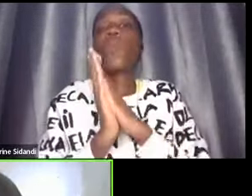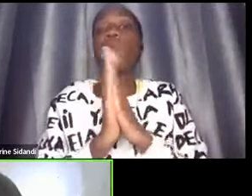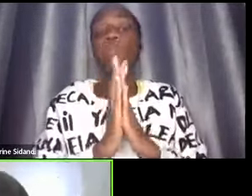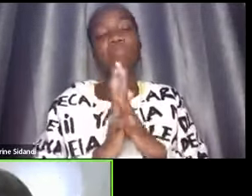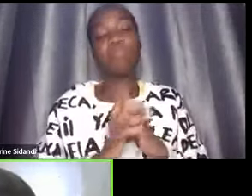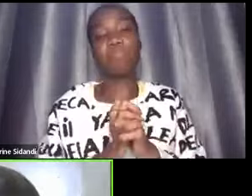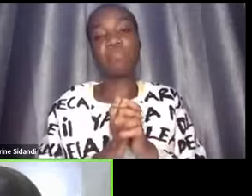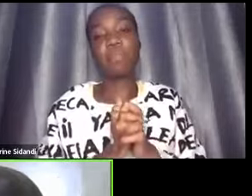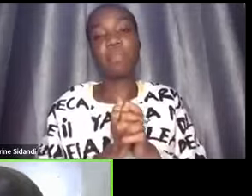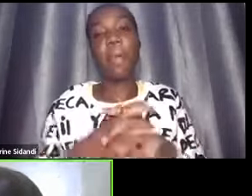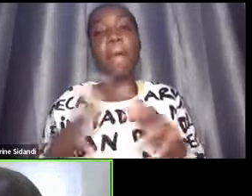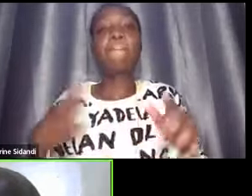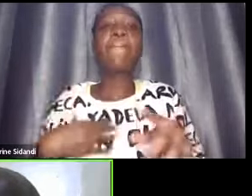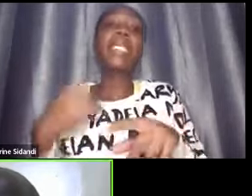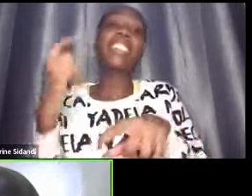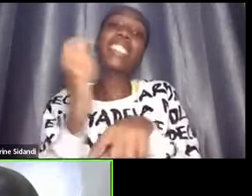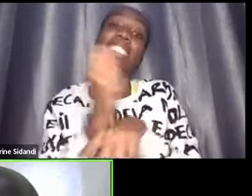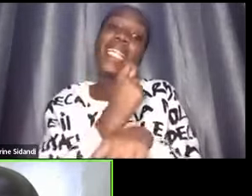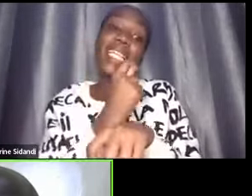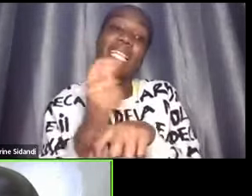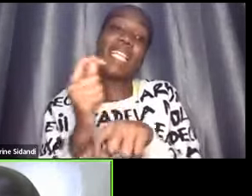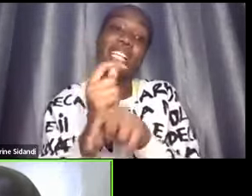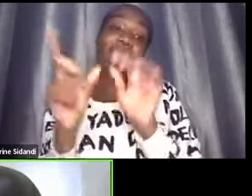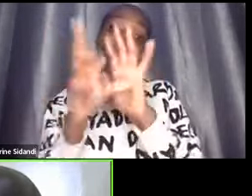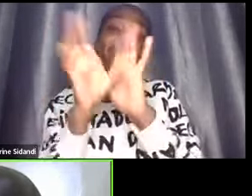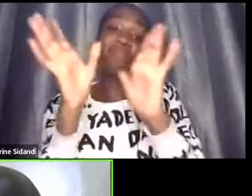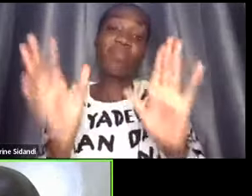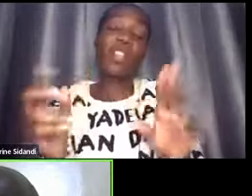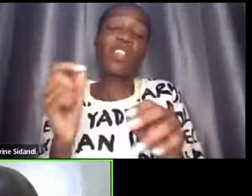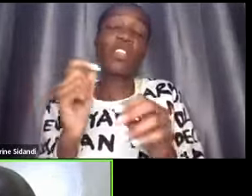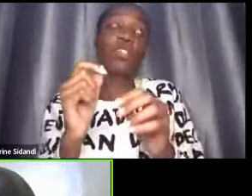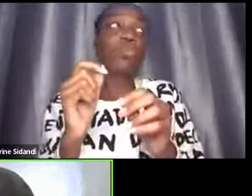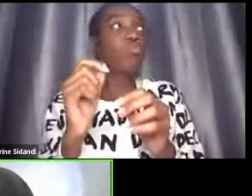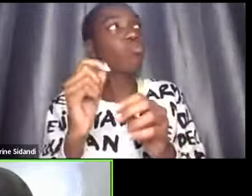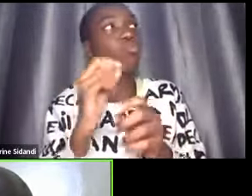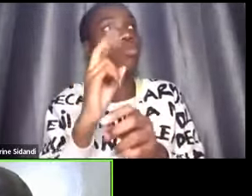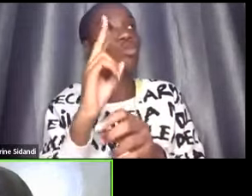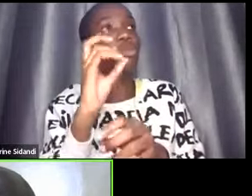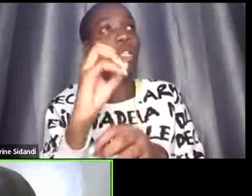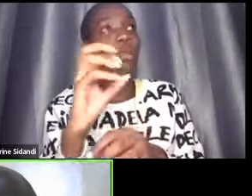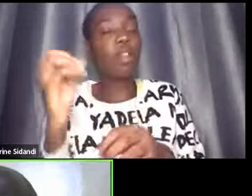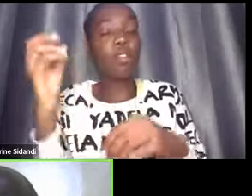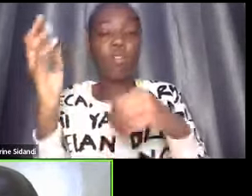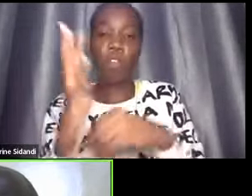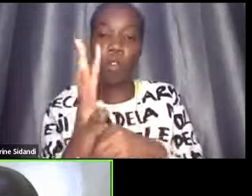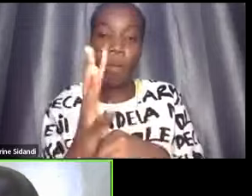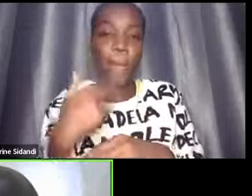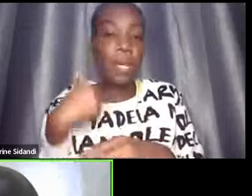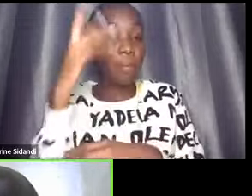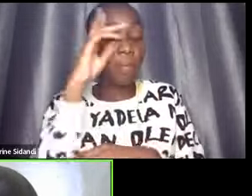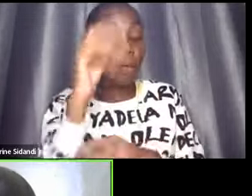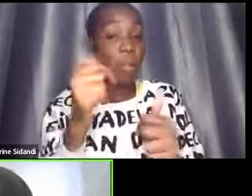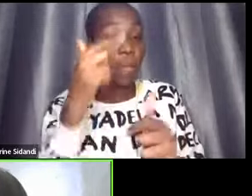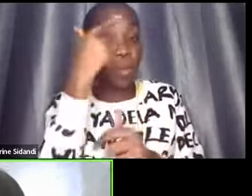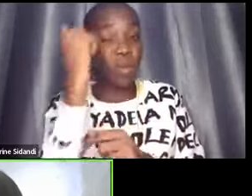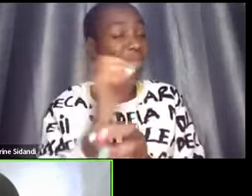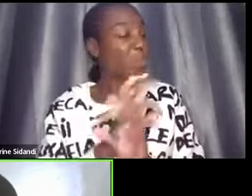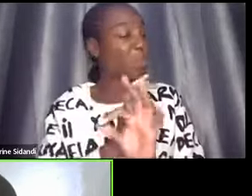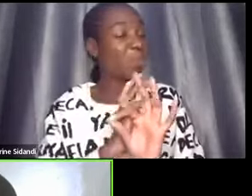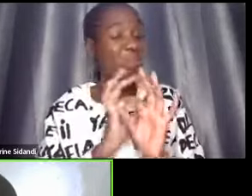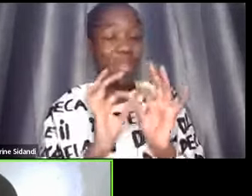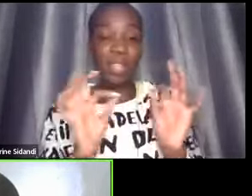I trained a mediator in 2004. I remember very well because that's a fresh case, and I know. In the